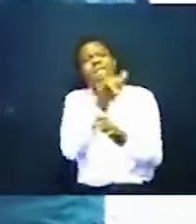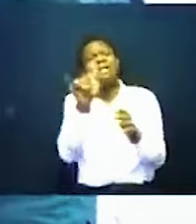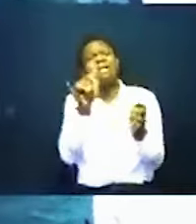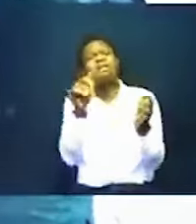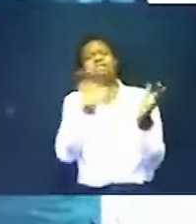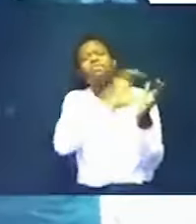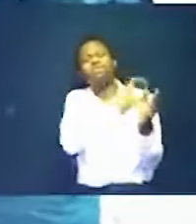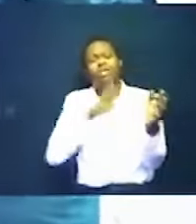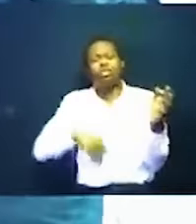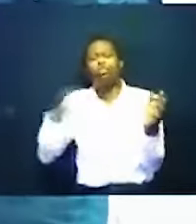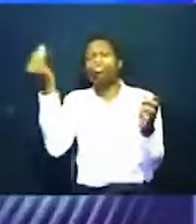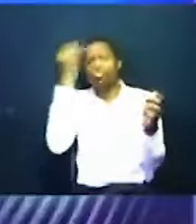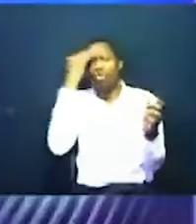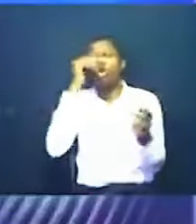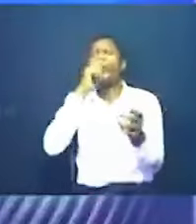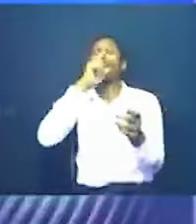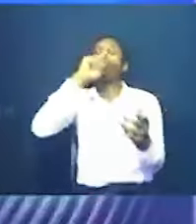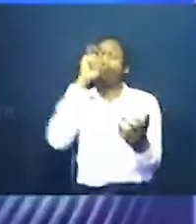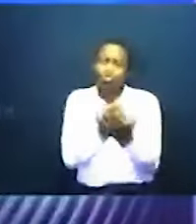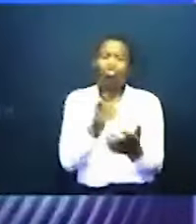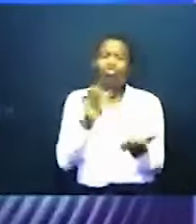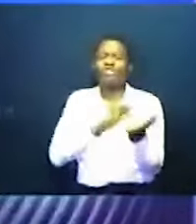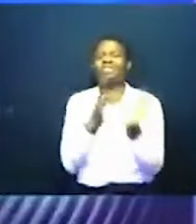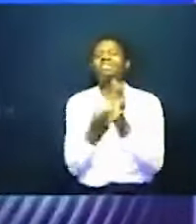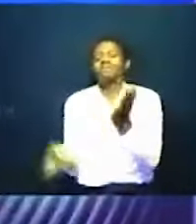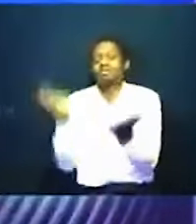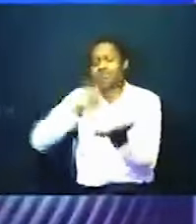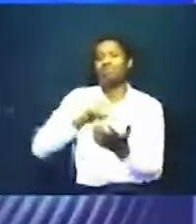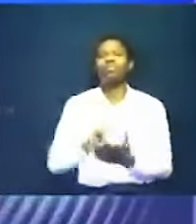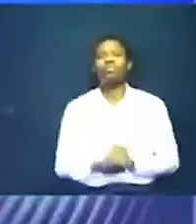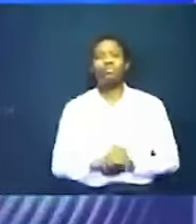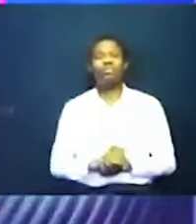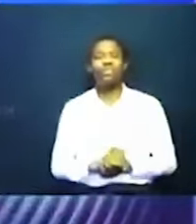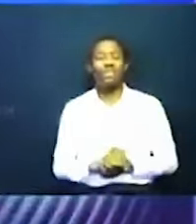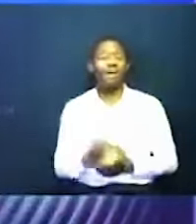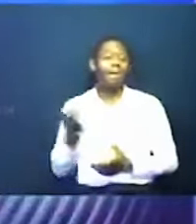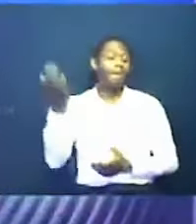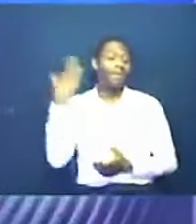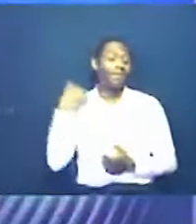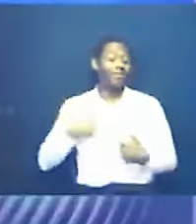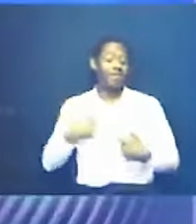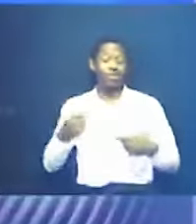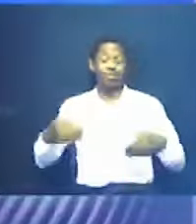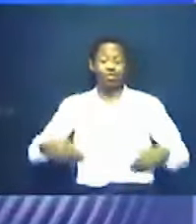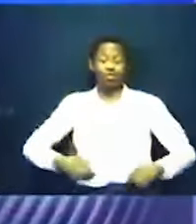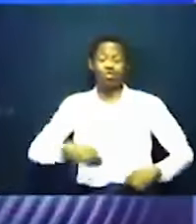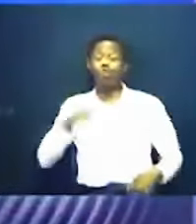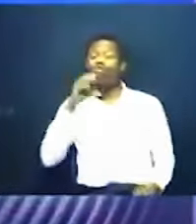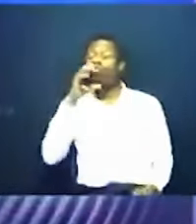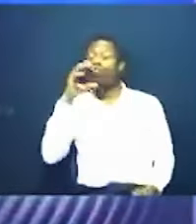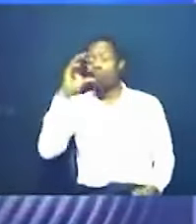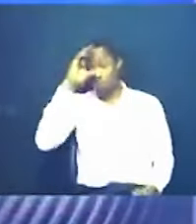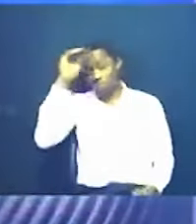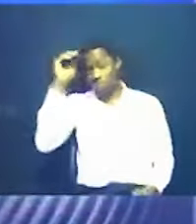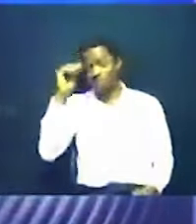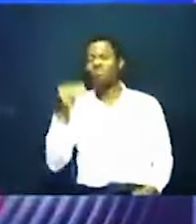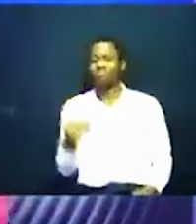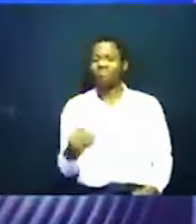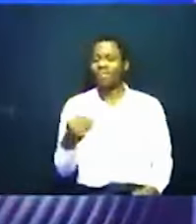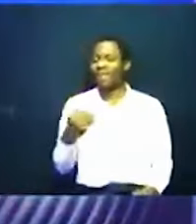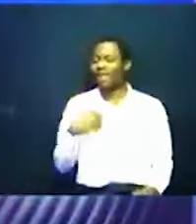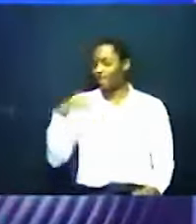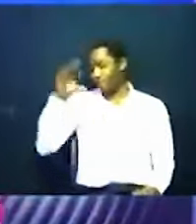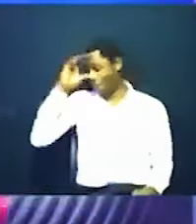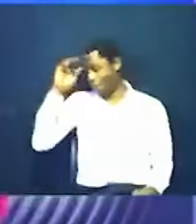also. When we were boys, Brian Yamrantuan, we used to have this leader who was leading us